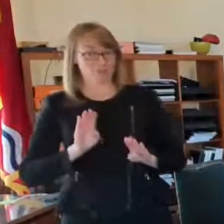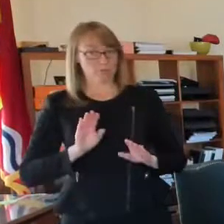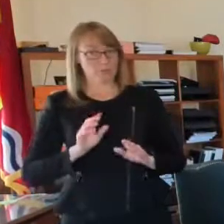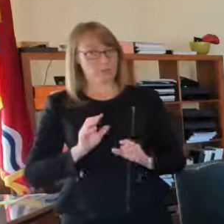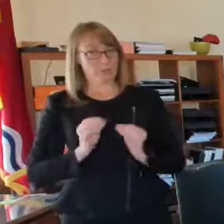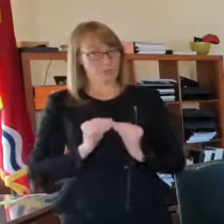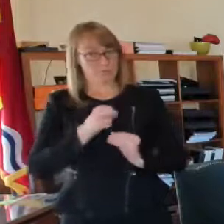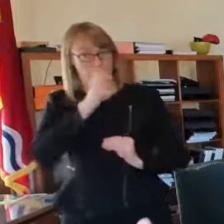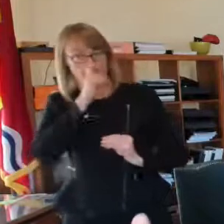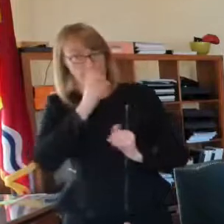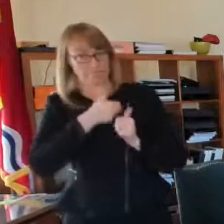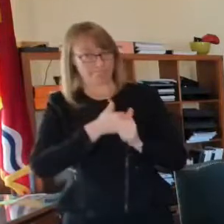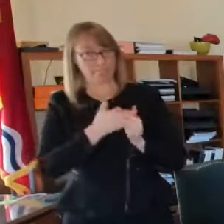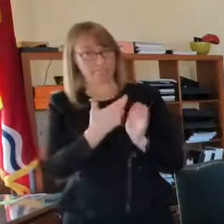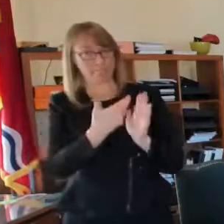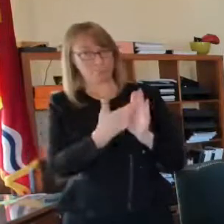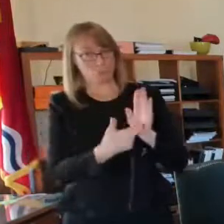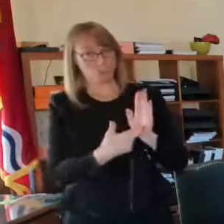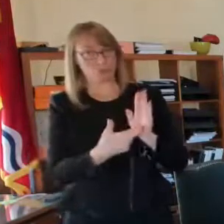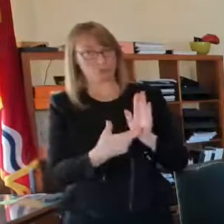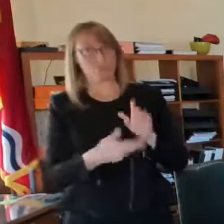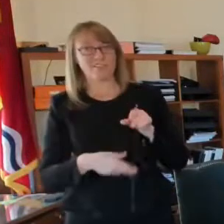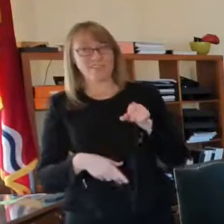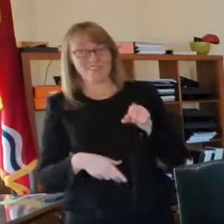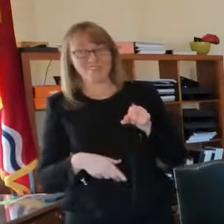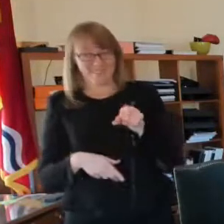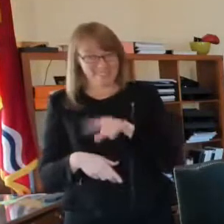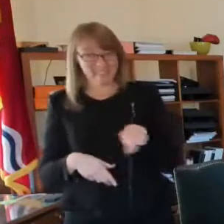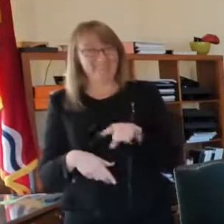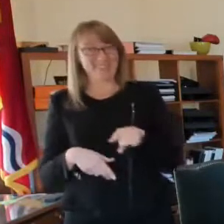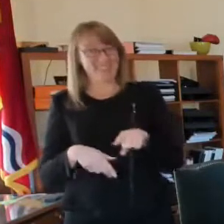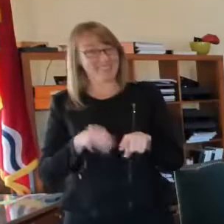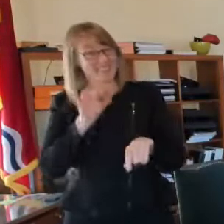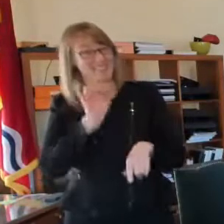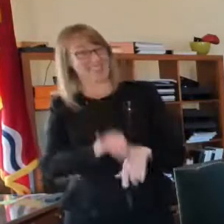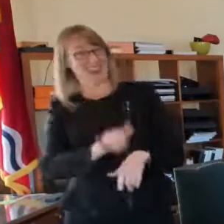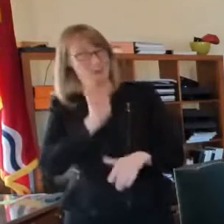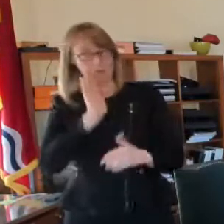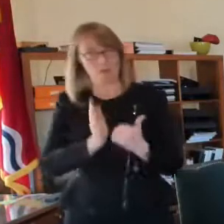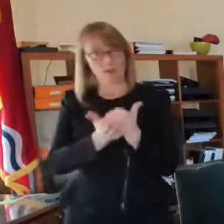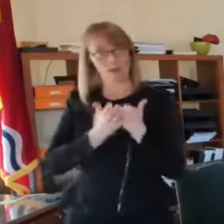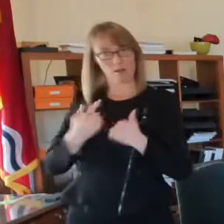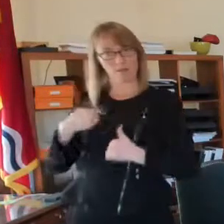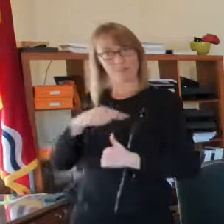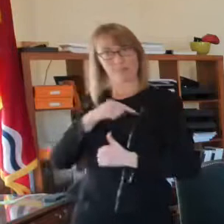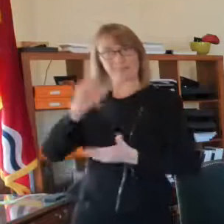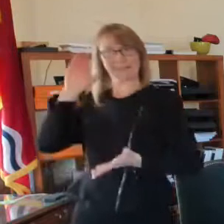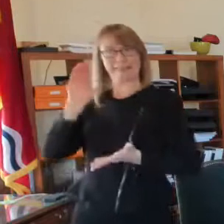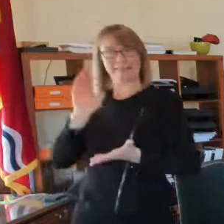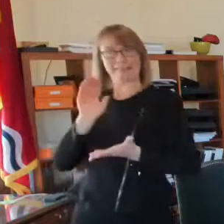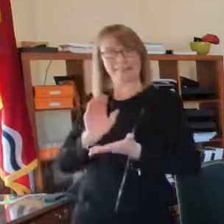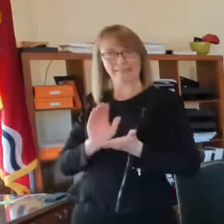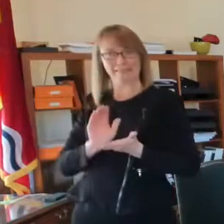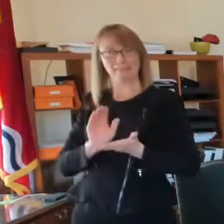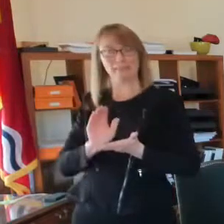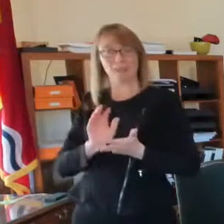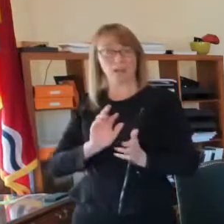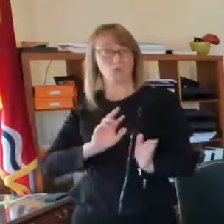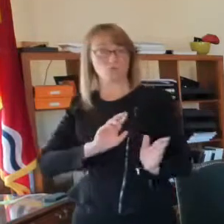will be in 3, 4, 5, 6 months with widespread